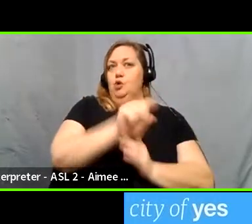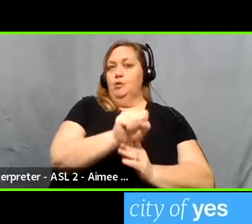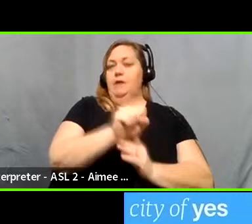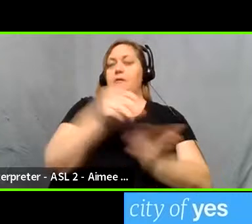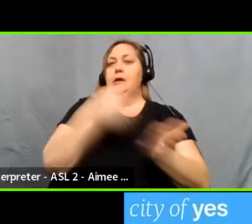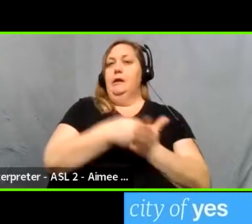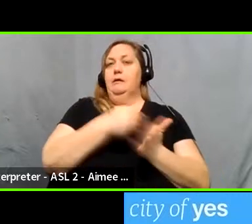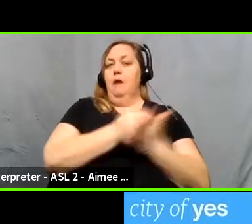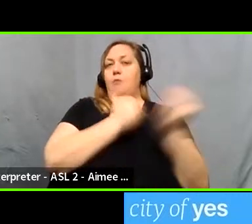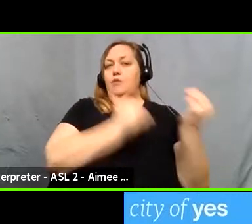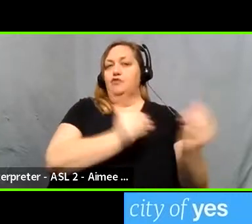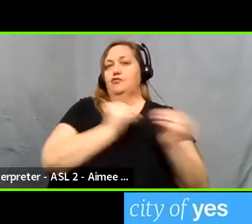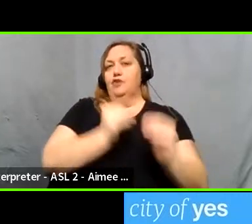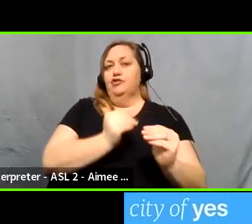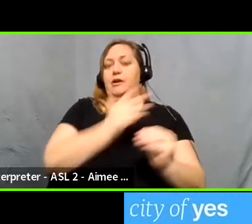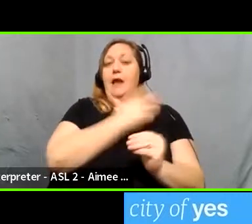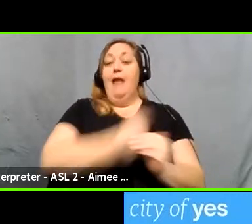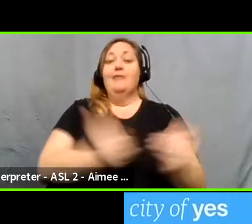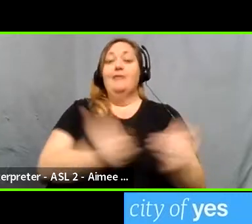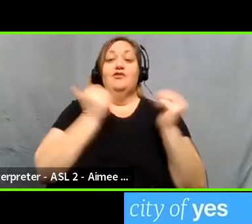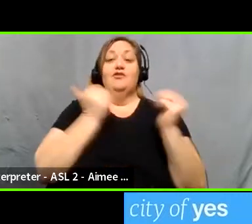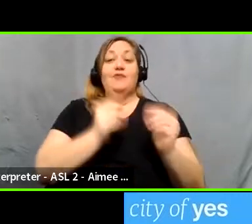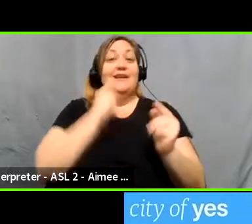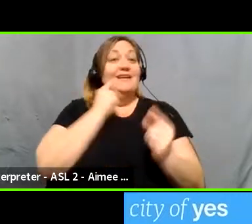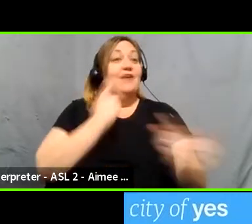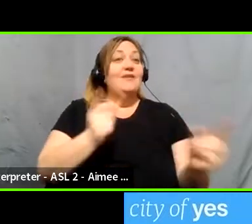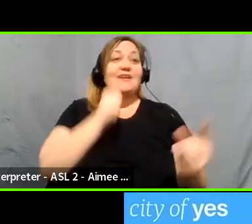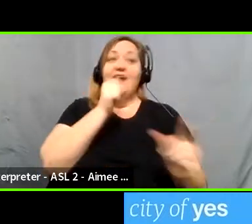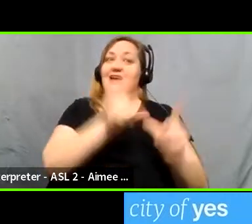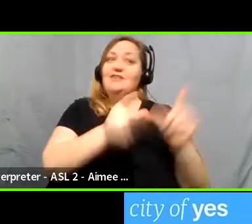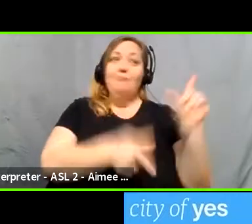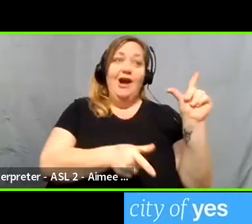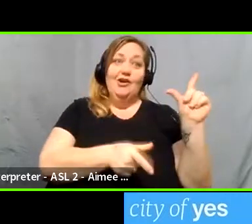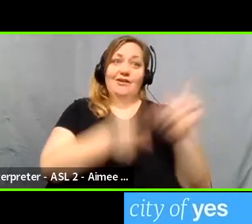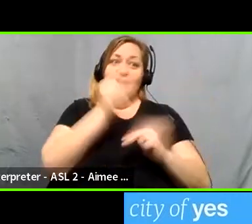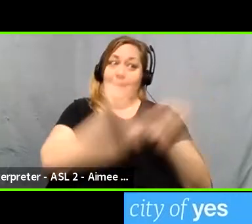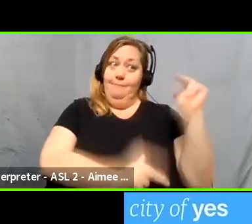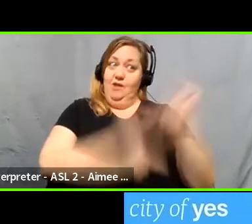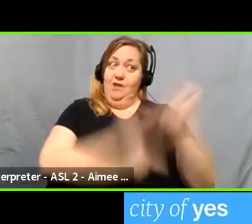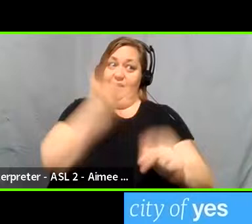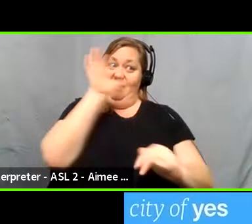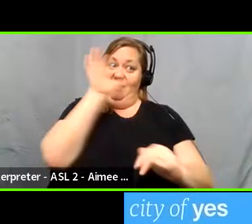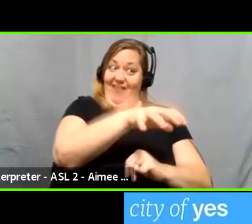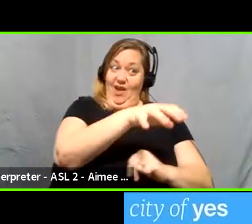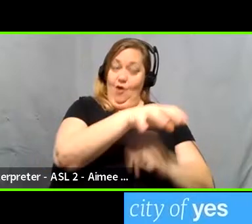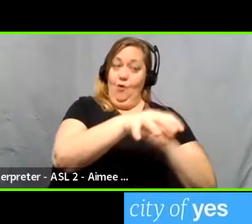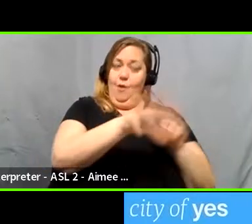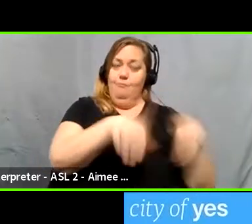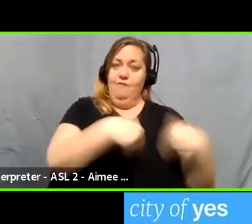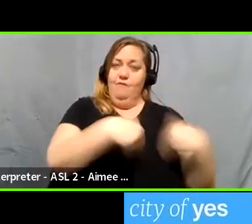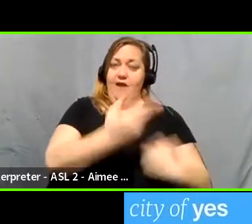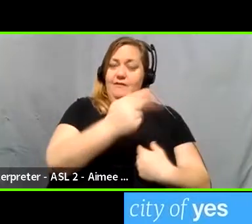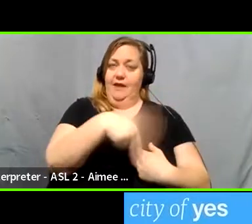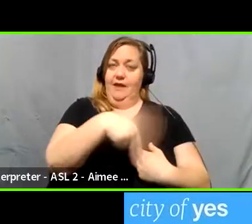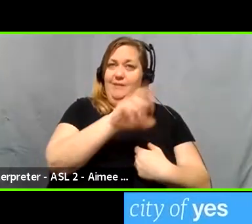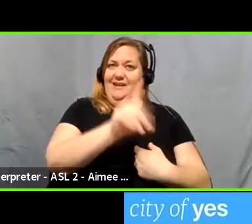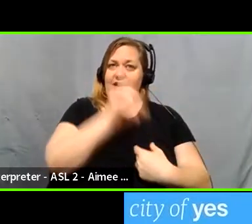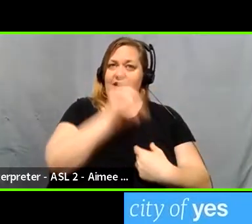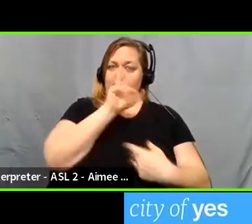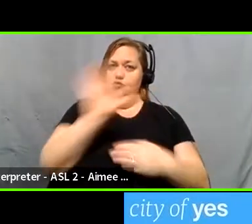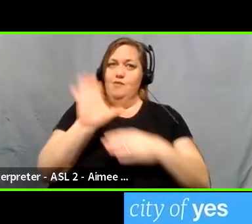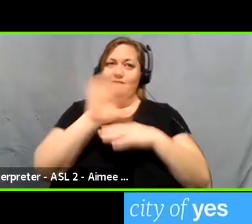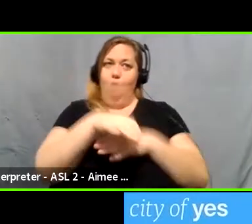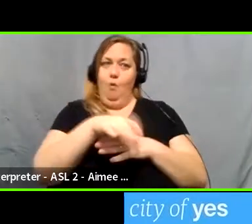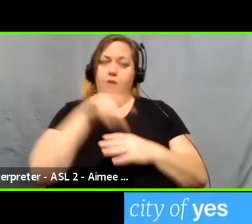And the restrictive declaration does not expire as long as that building exists and provides HPD with the right to enforce those